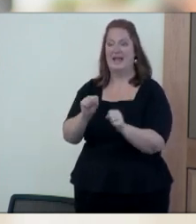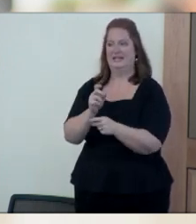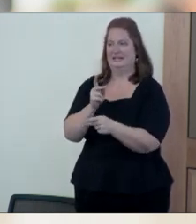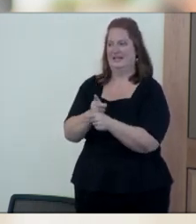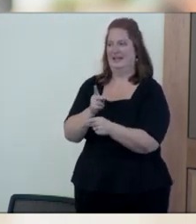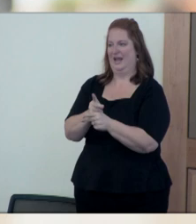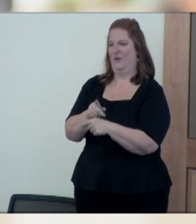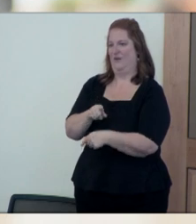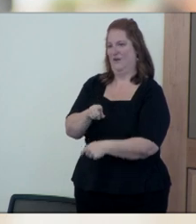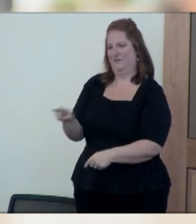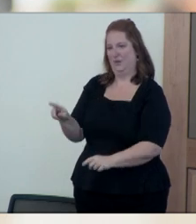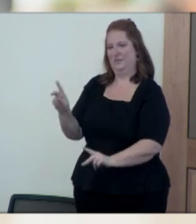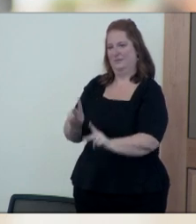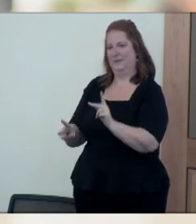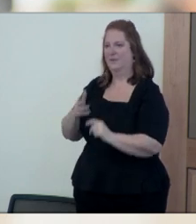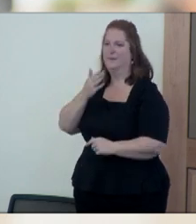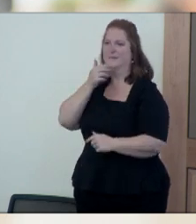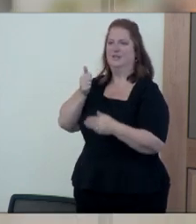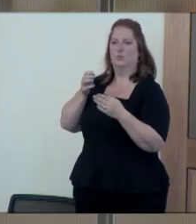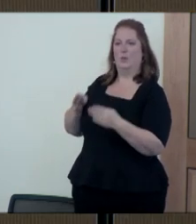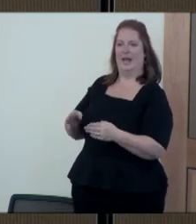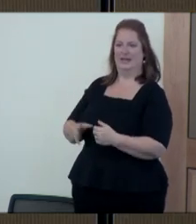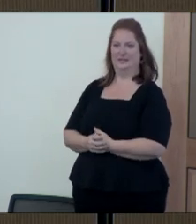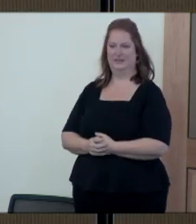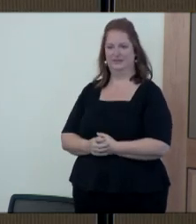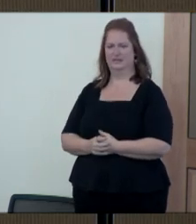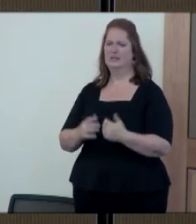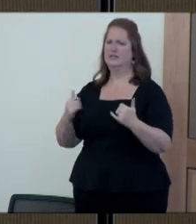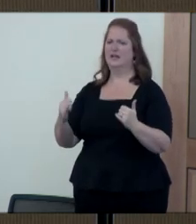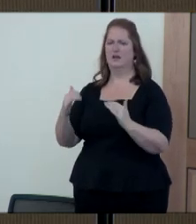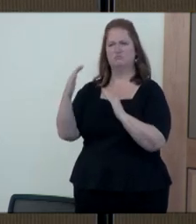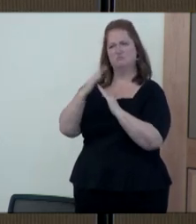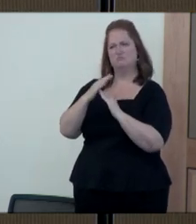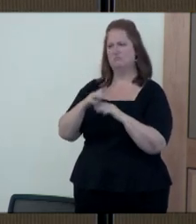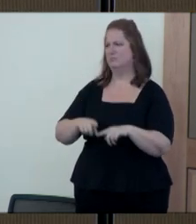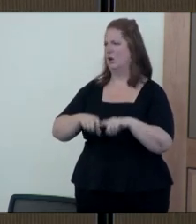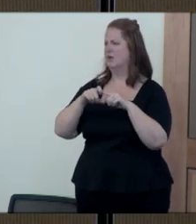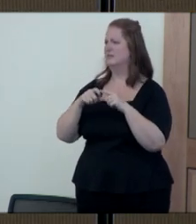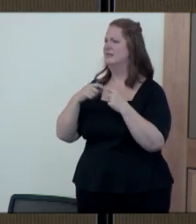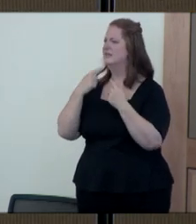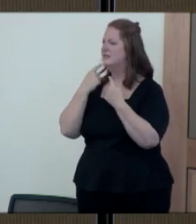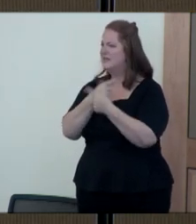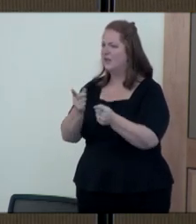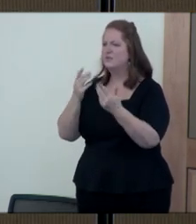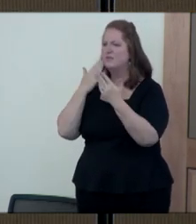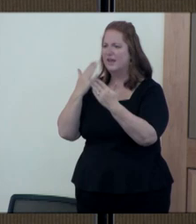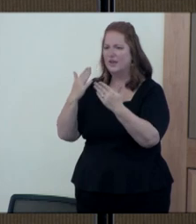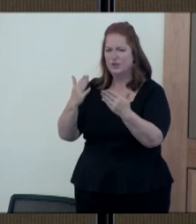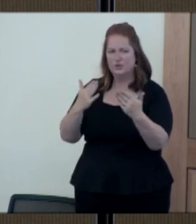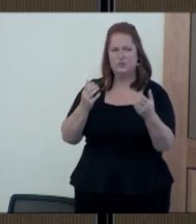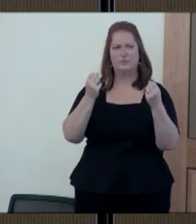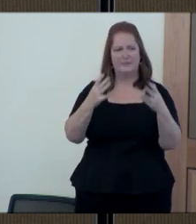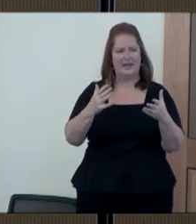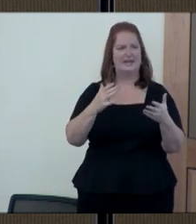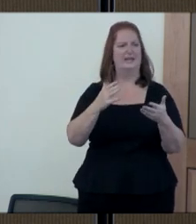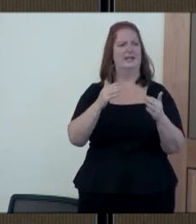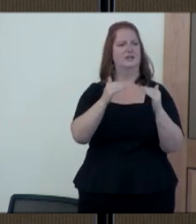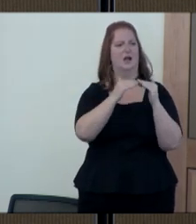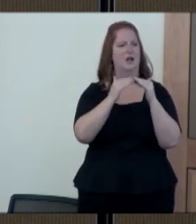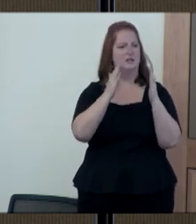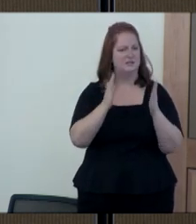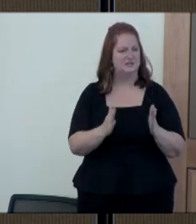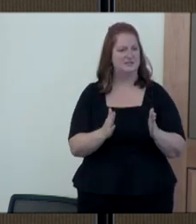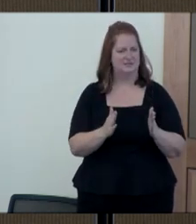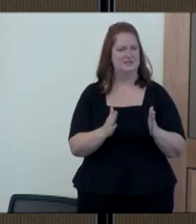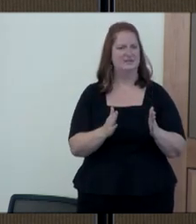people in the best possible ways. And I want to stop and say thank you to so many of my colleagues who have already made